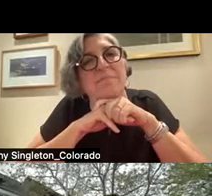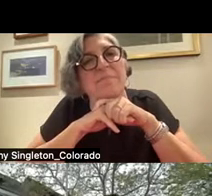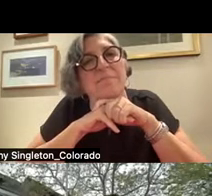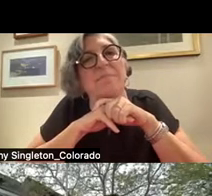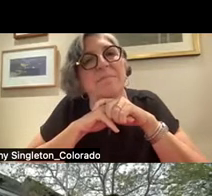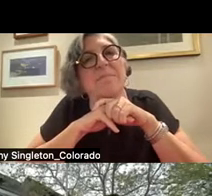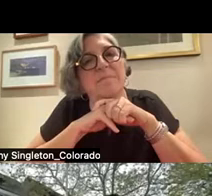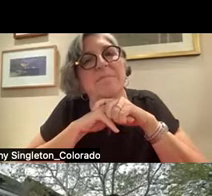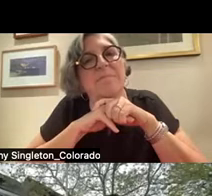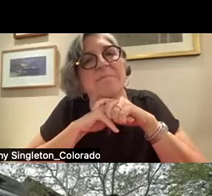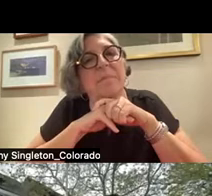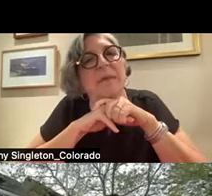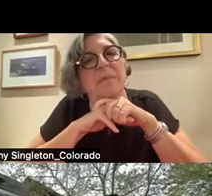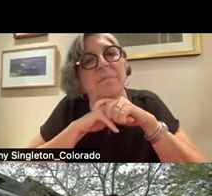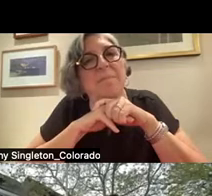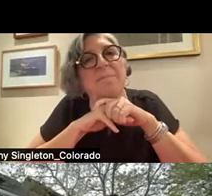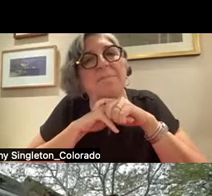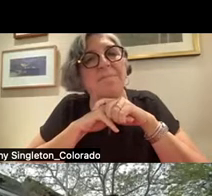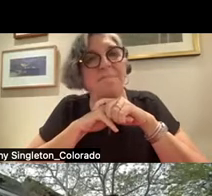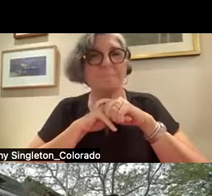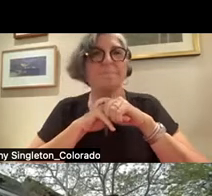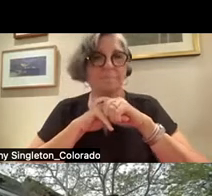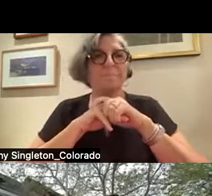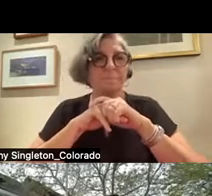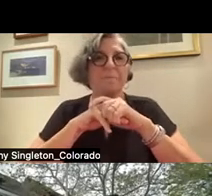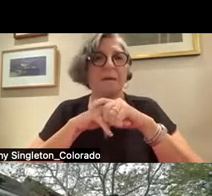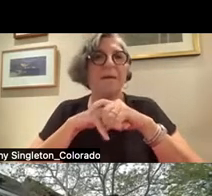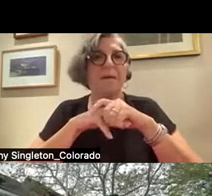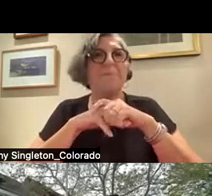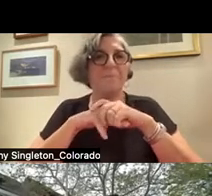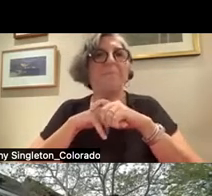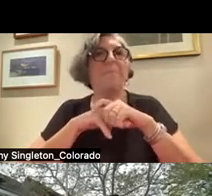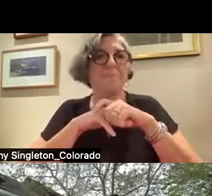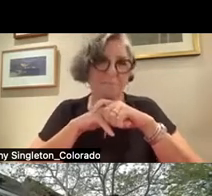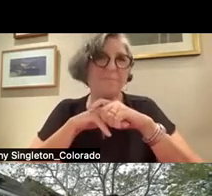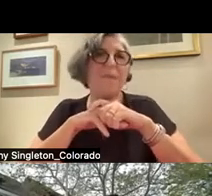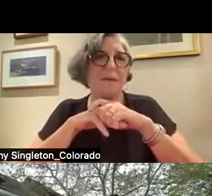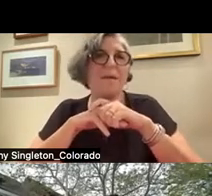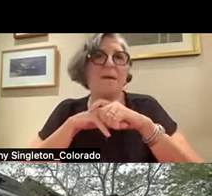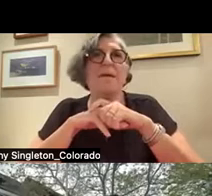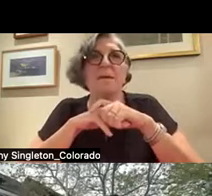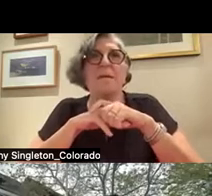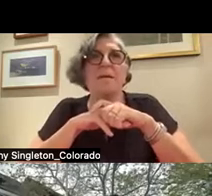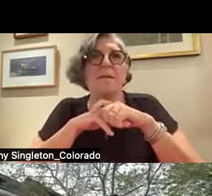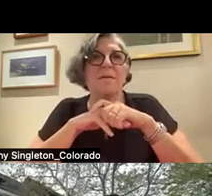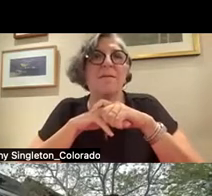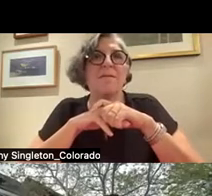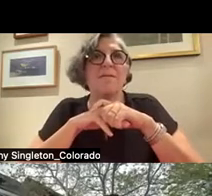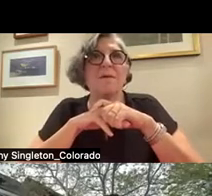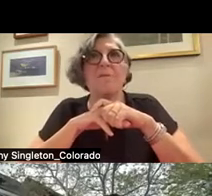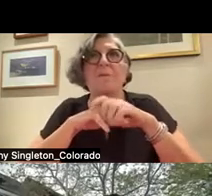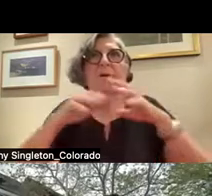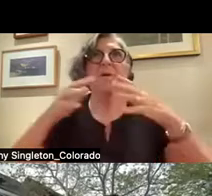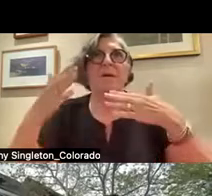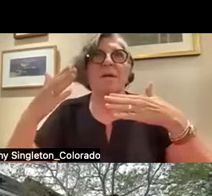understandable, mutually understandable across British and American sign languages?